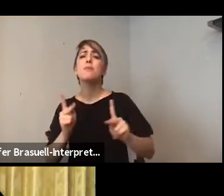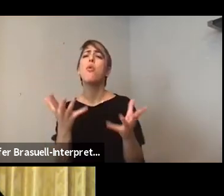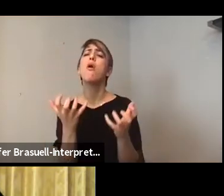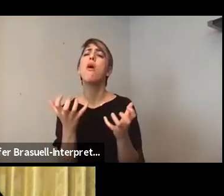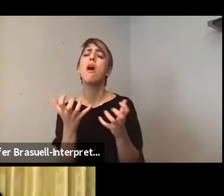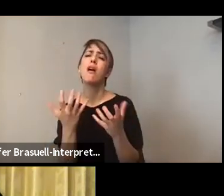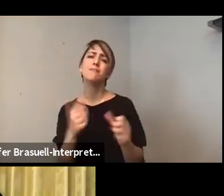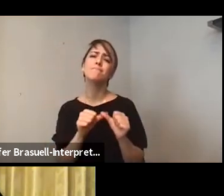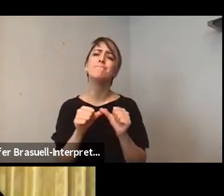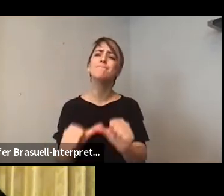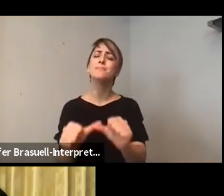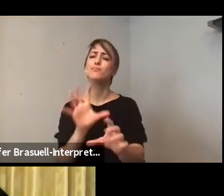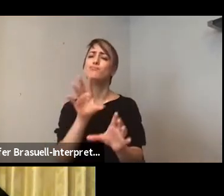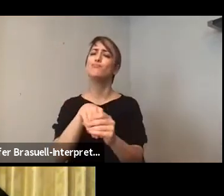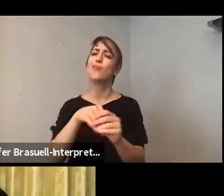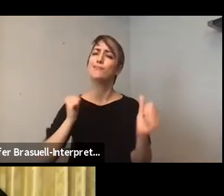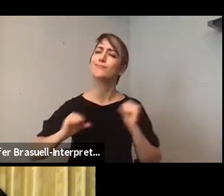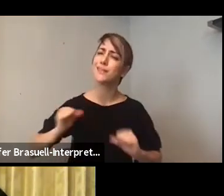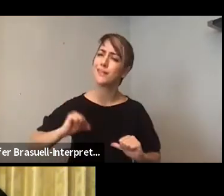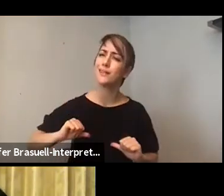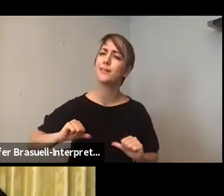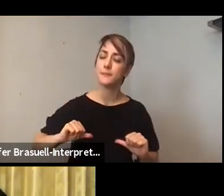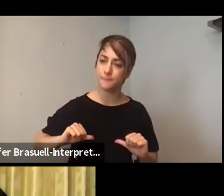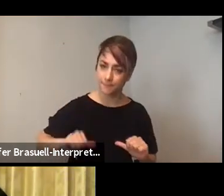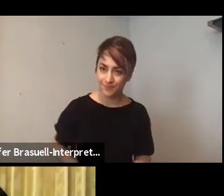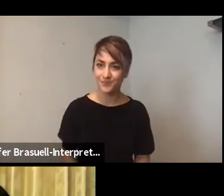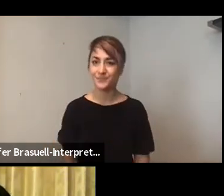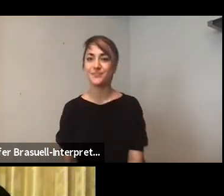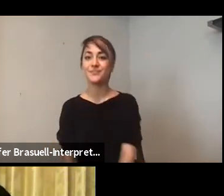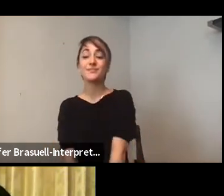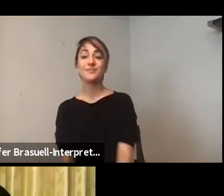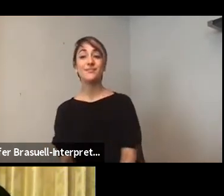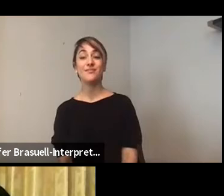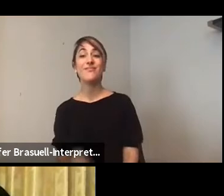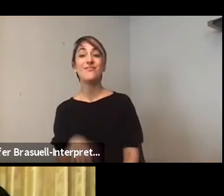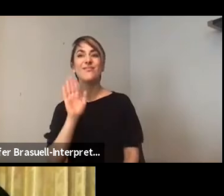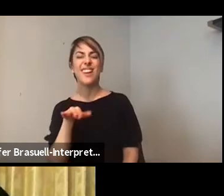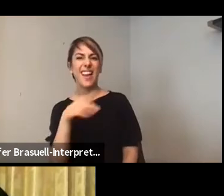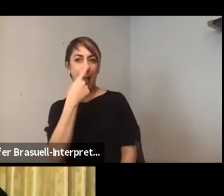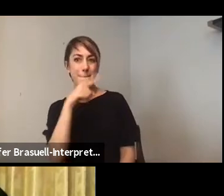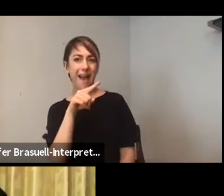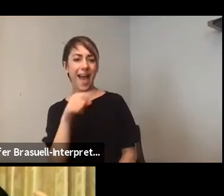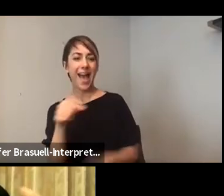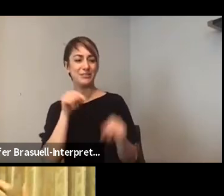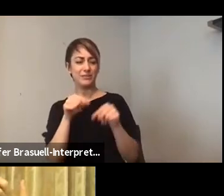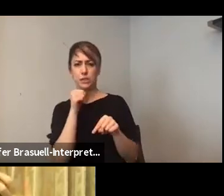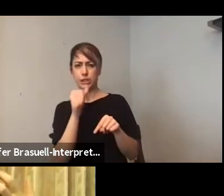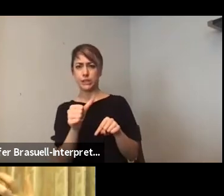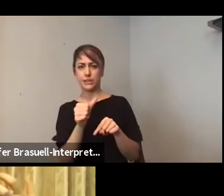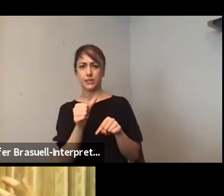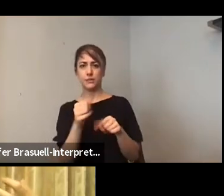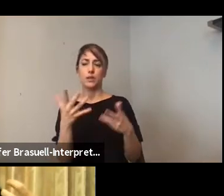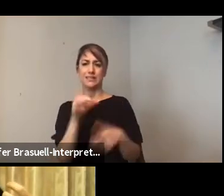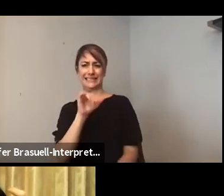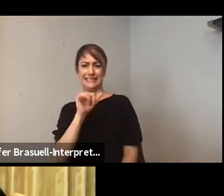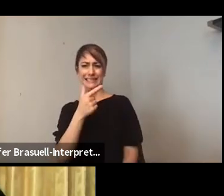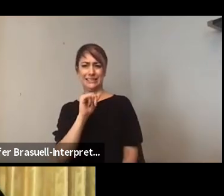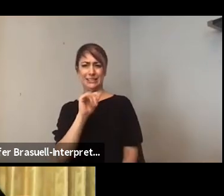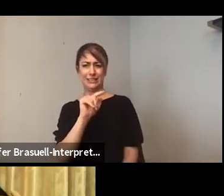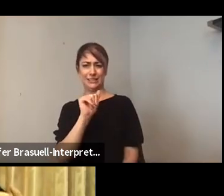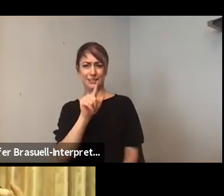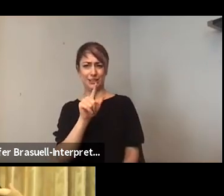Yes, Jana. Can I go back to the not digital theater world? Because I mean, at the beginning,